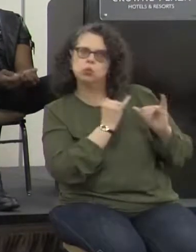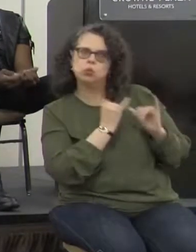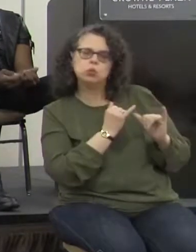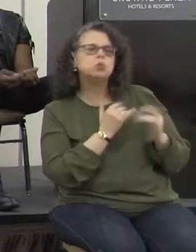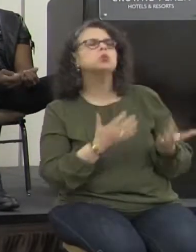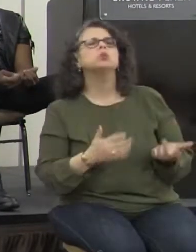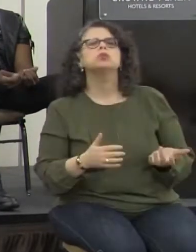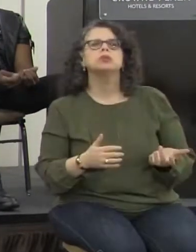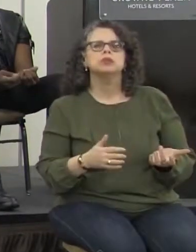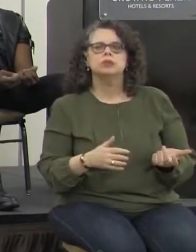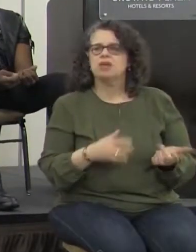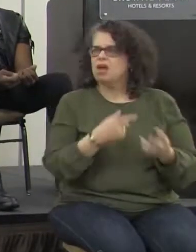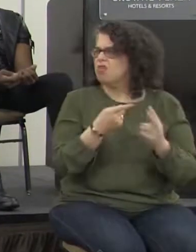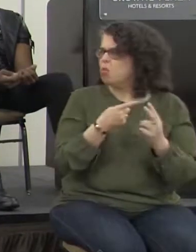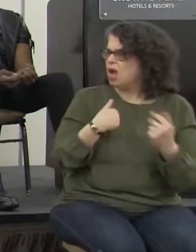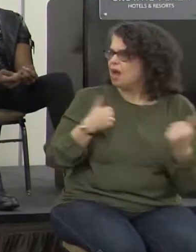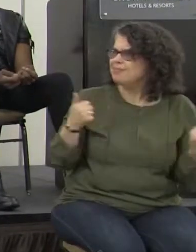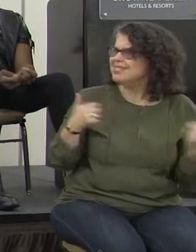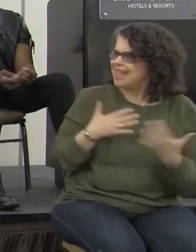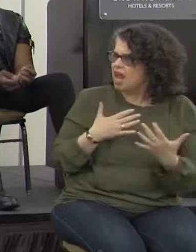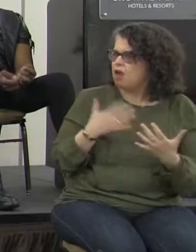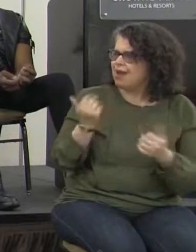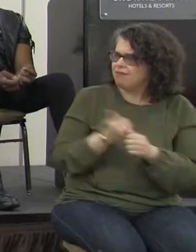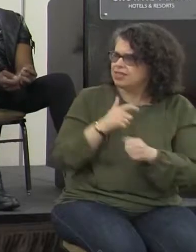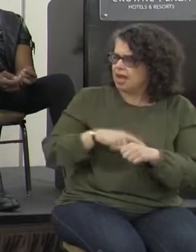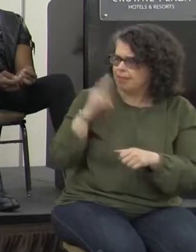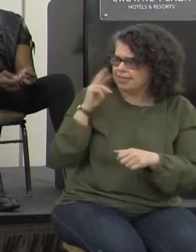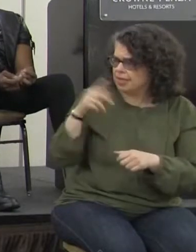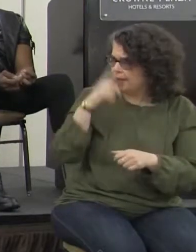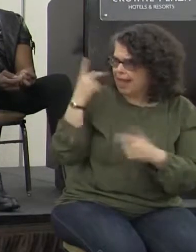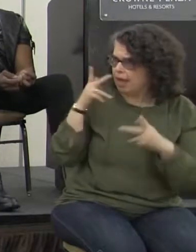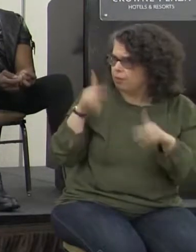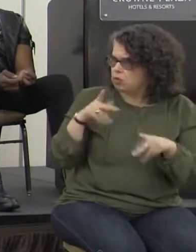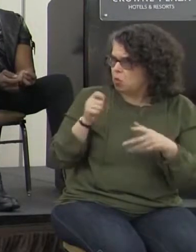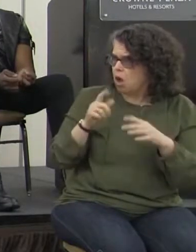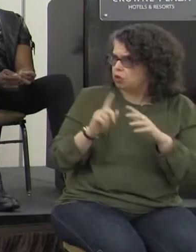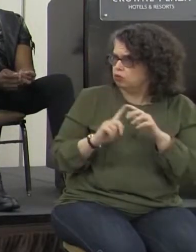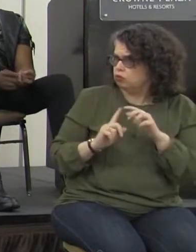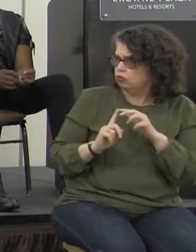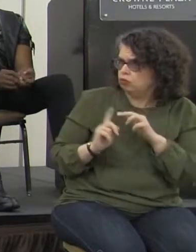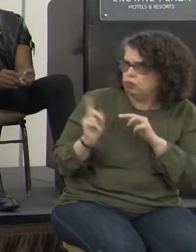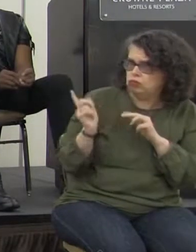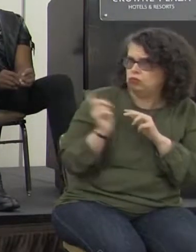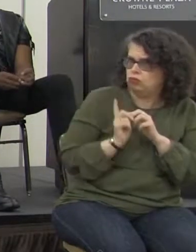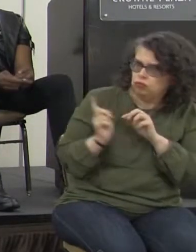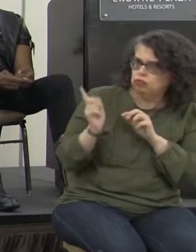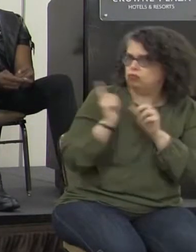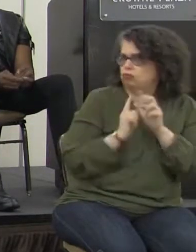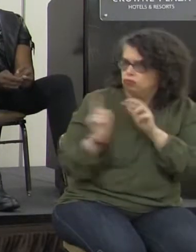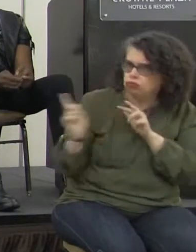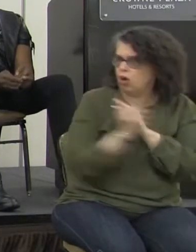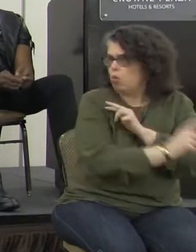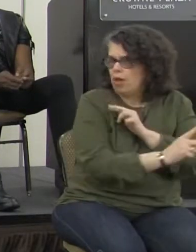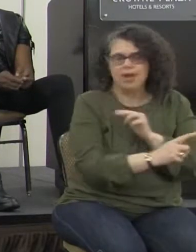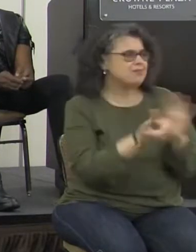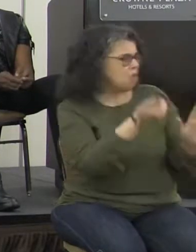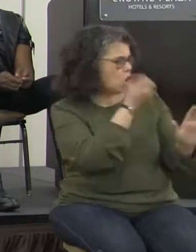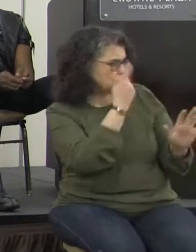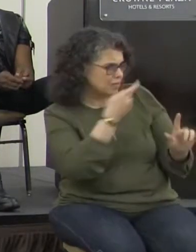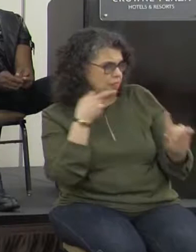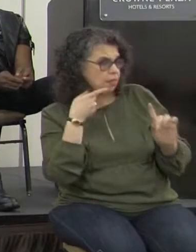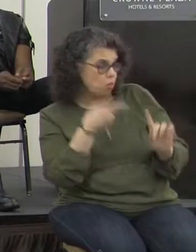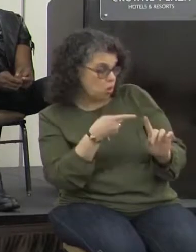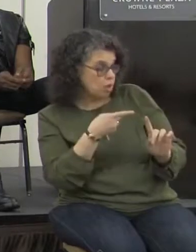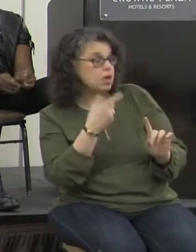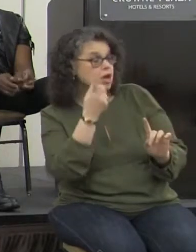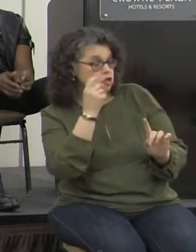well, I'm scared now because every time I see a black person, I want to cross to the other side of the street. I said, well, I get where you're going and I know